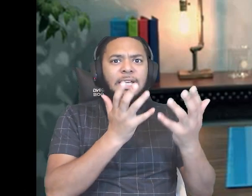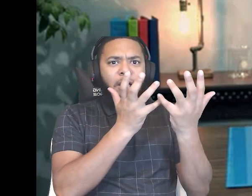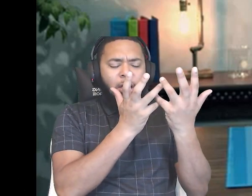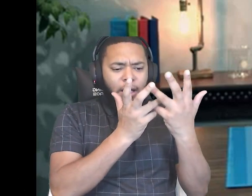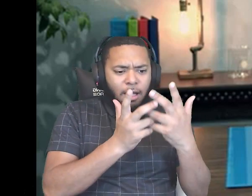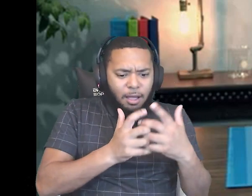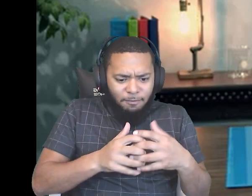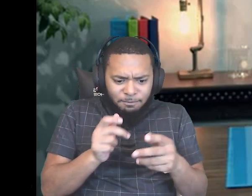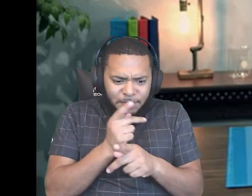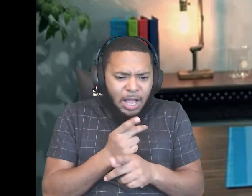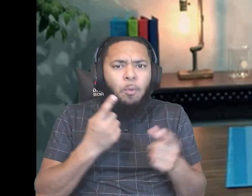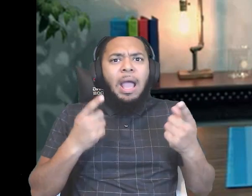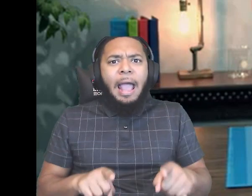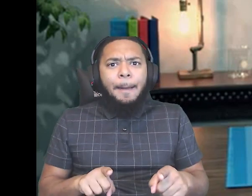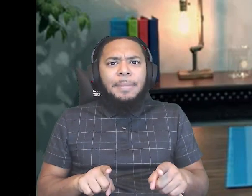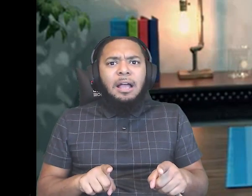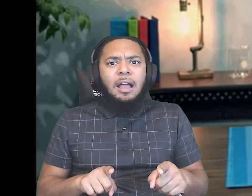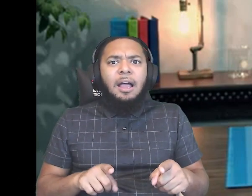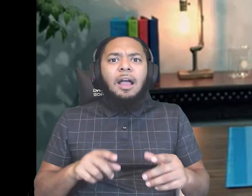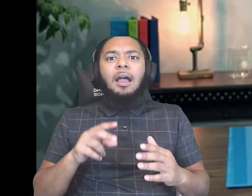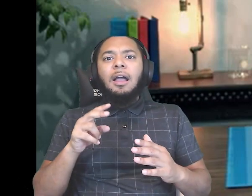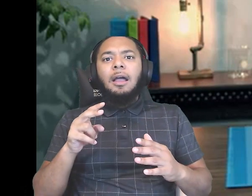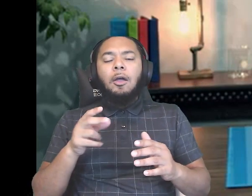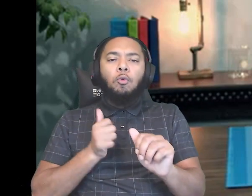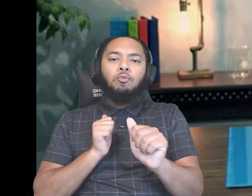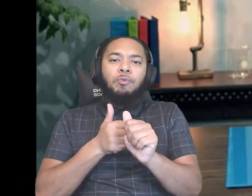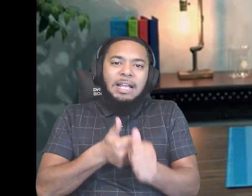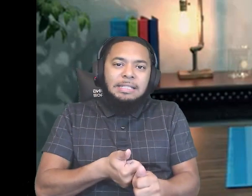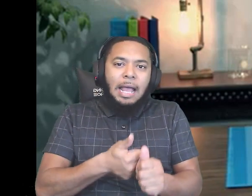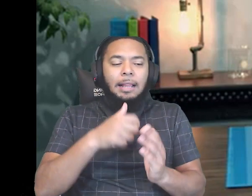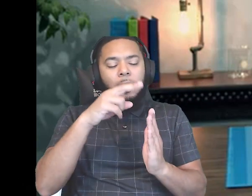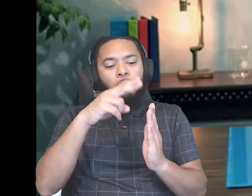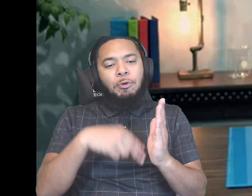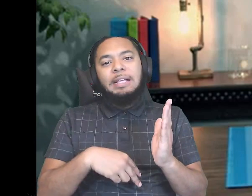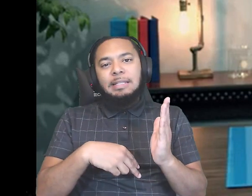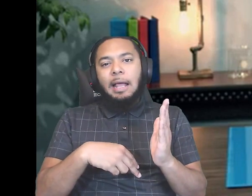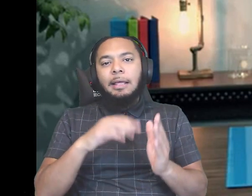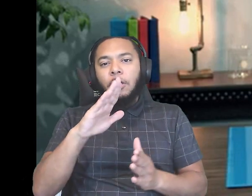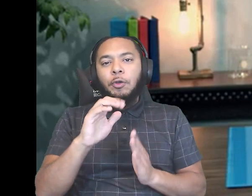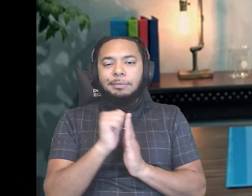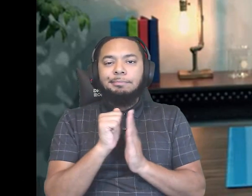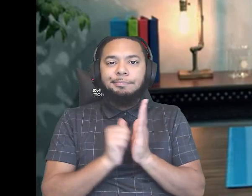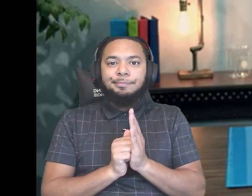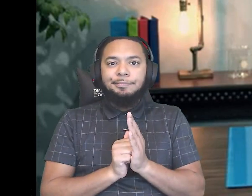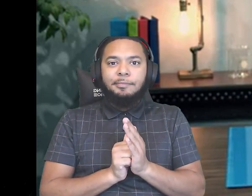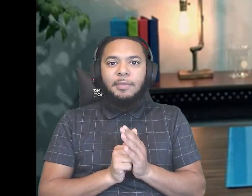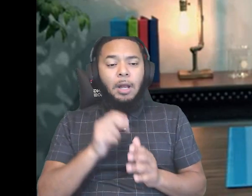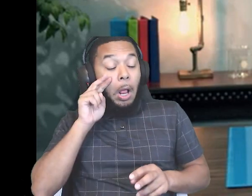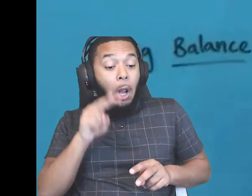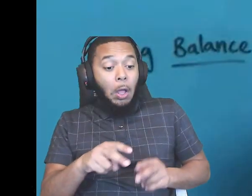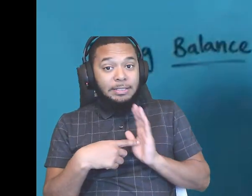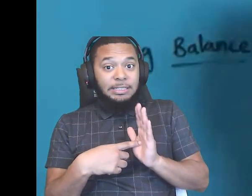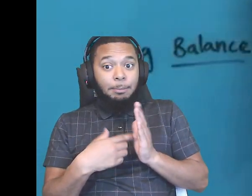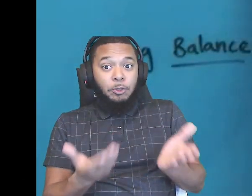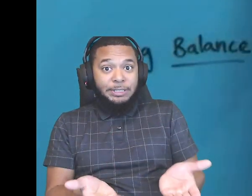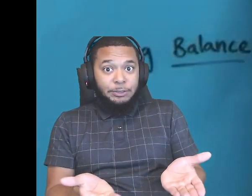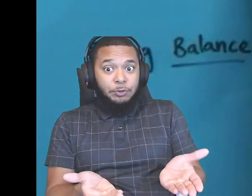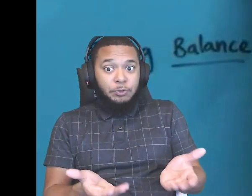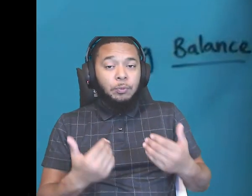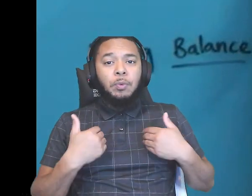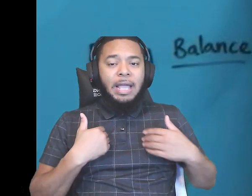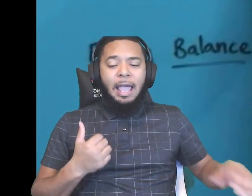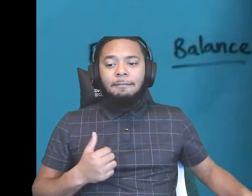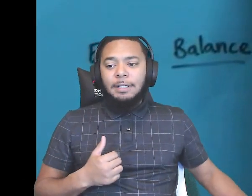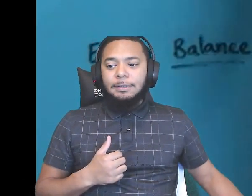happening. All right. Reconciling the bank statement. Let's take a look at this bank statement down here. We have a beginning